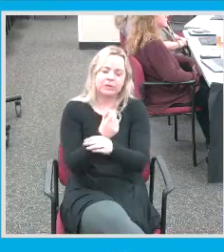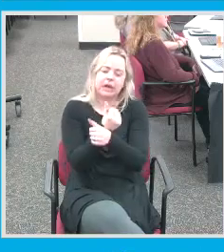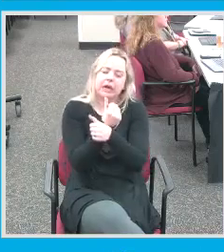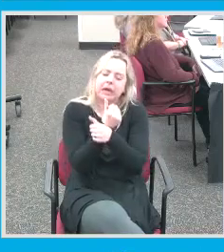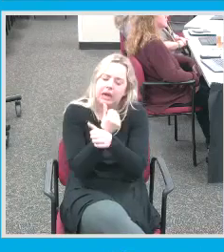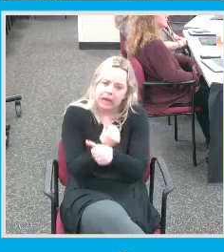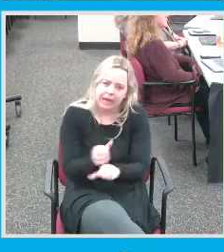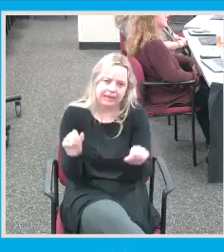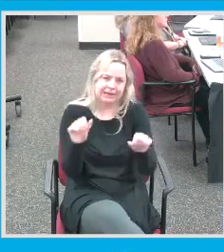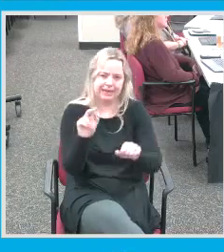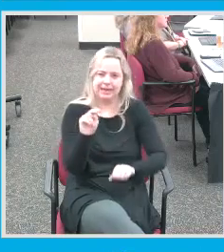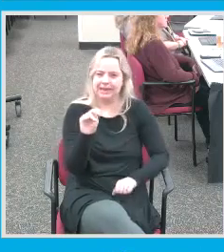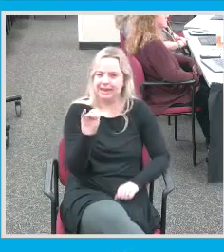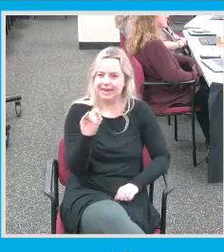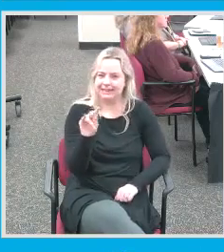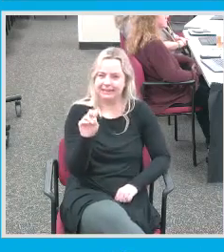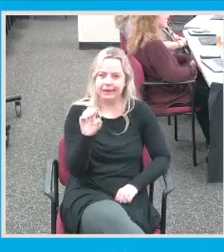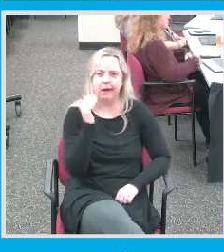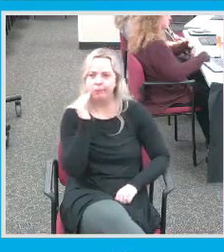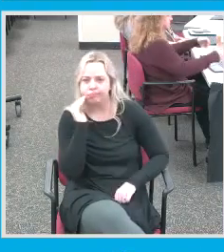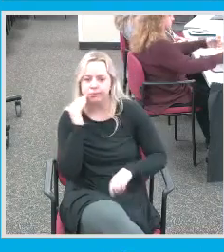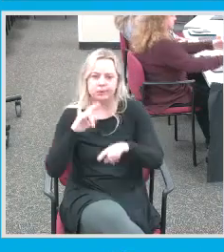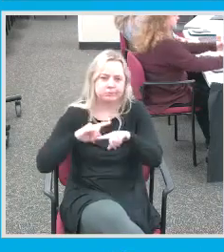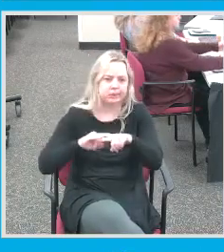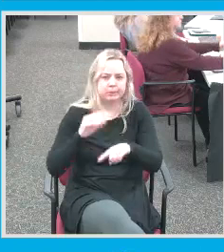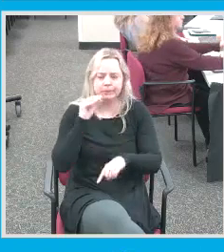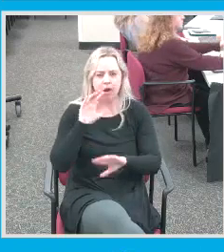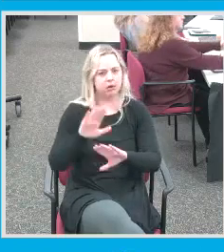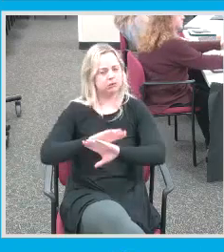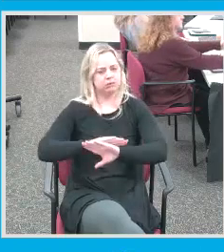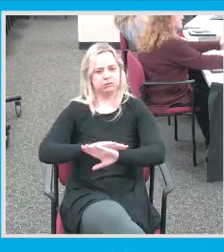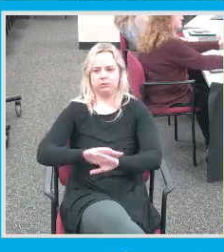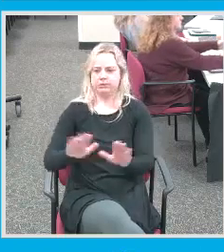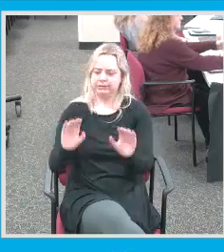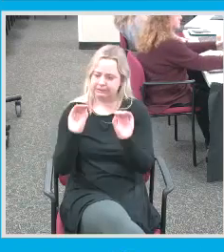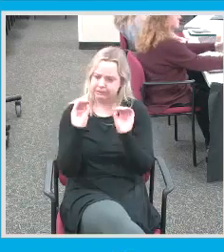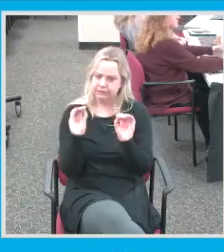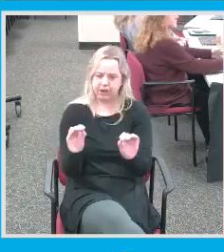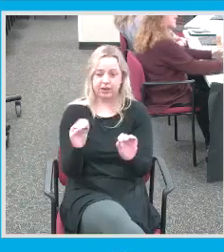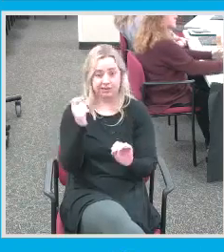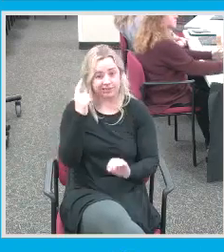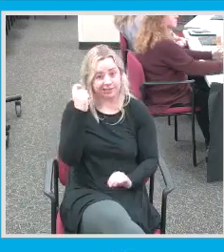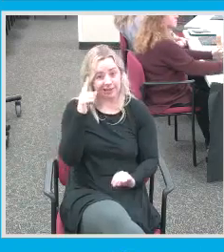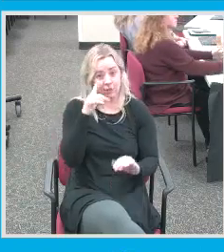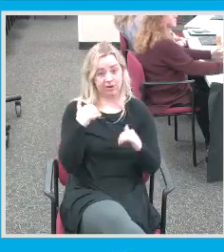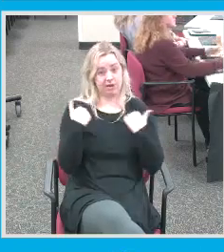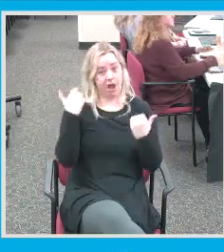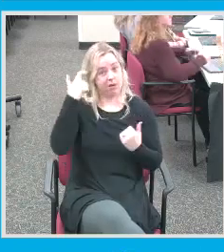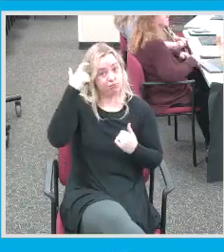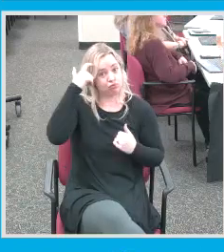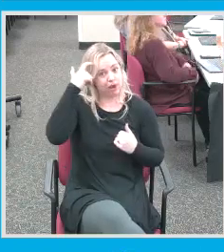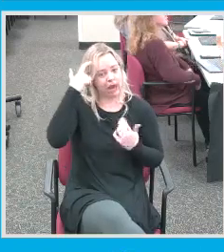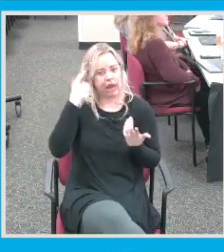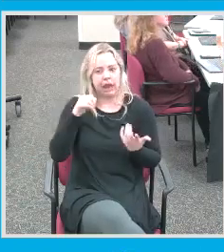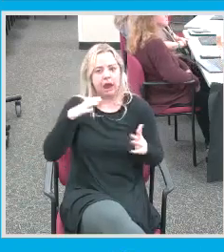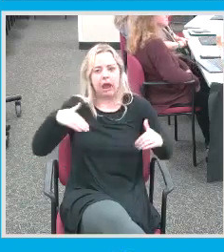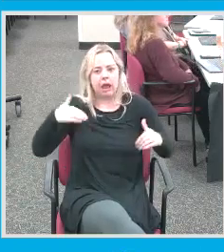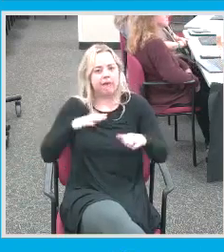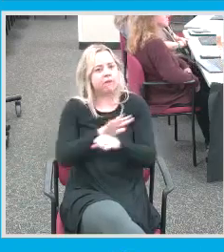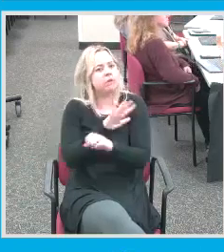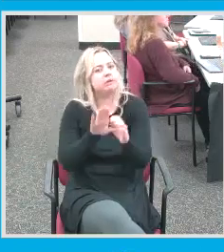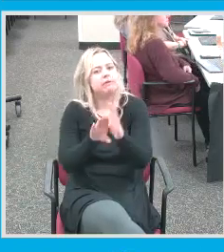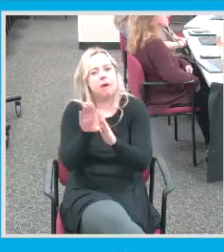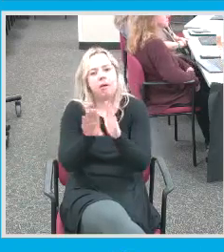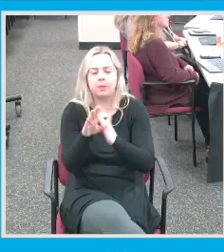is especially dangerous for the developing brain, and our brains aren't developed till 25. So I do think